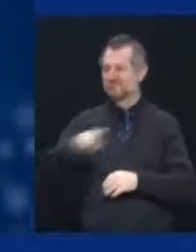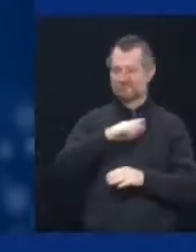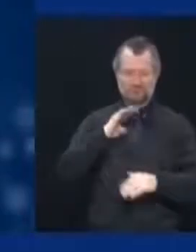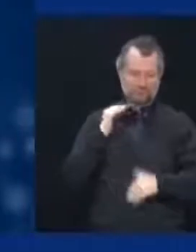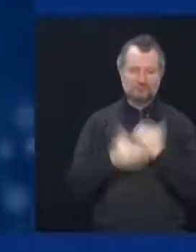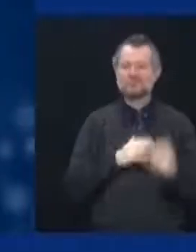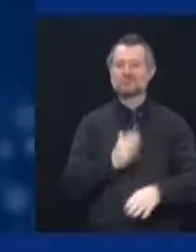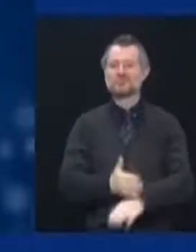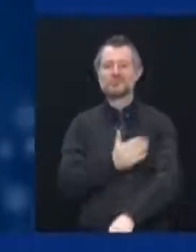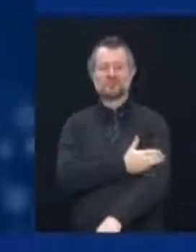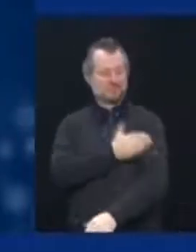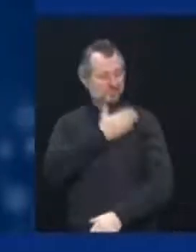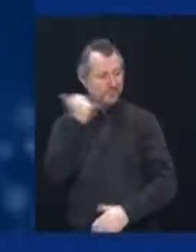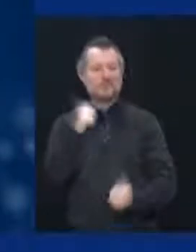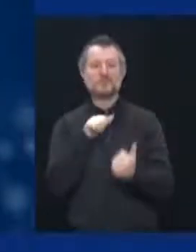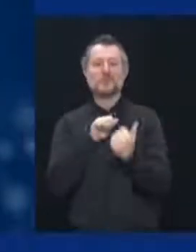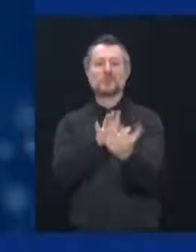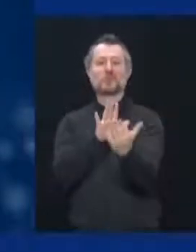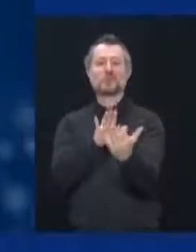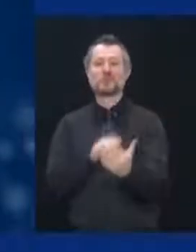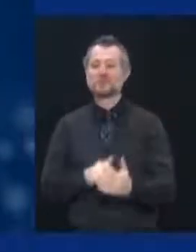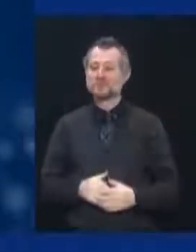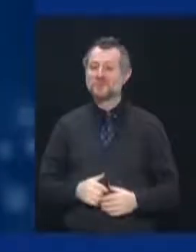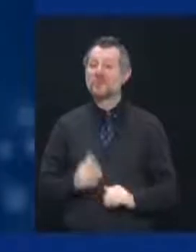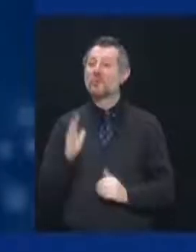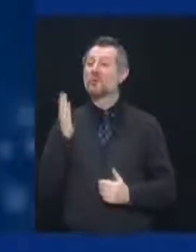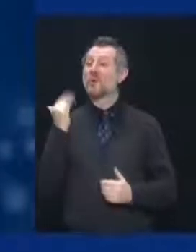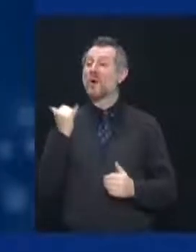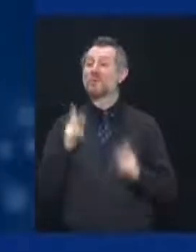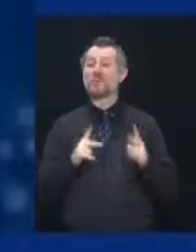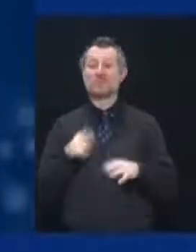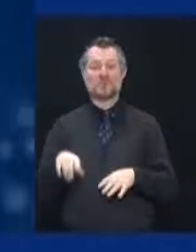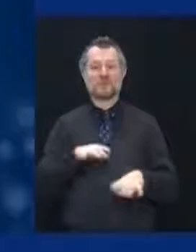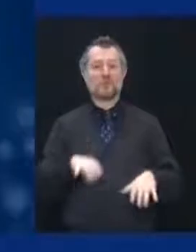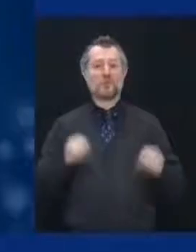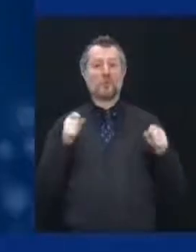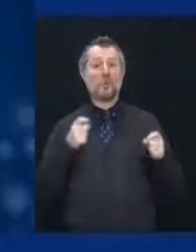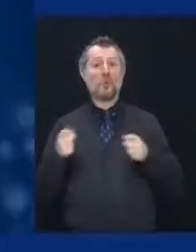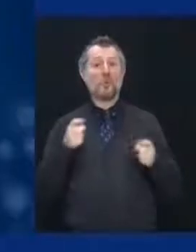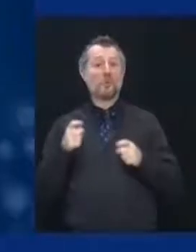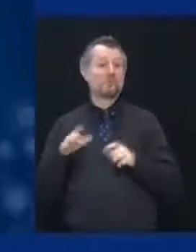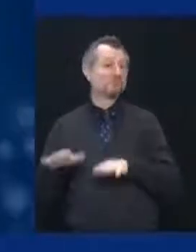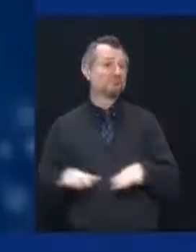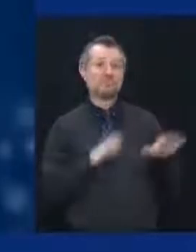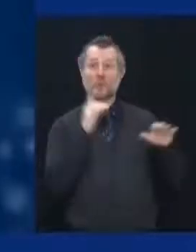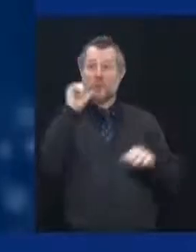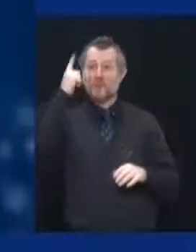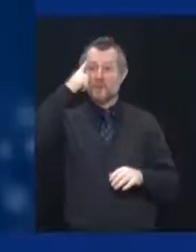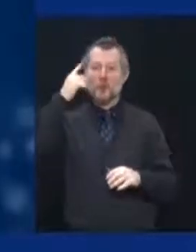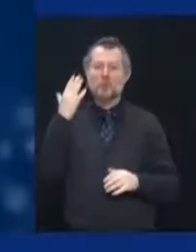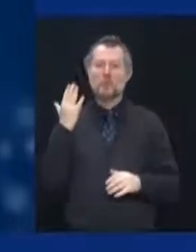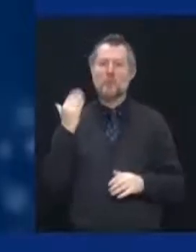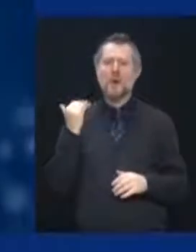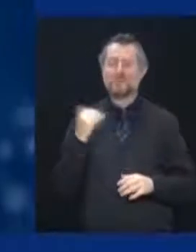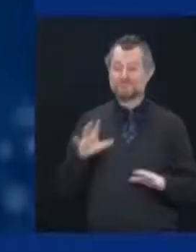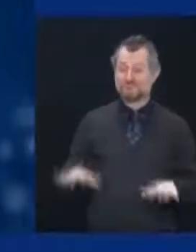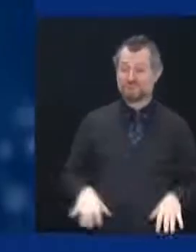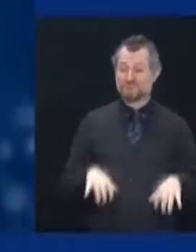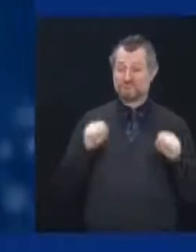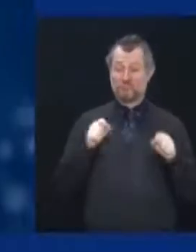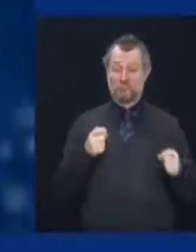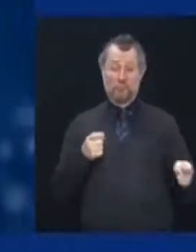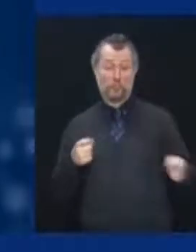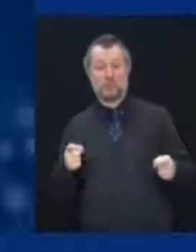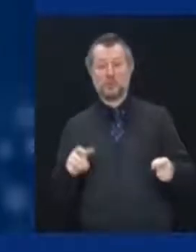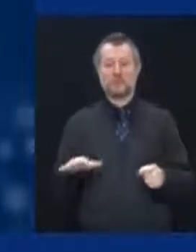why people seek to be in control of government. And once you're in control of government, you are